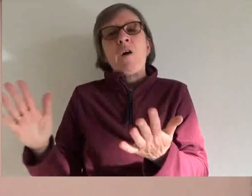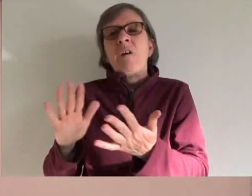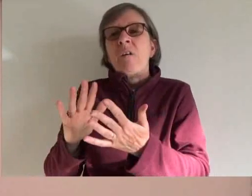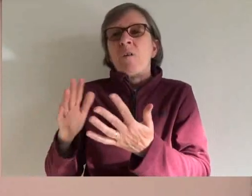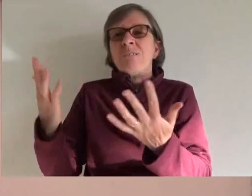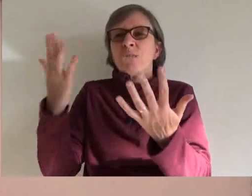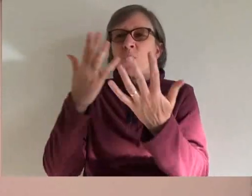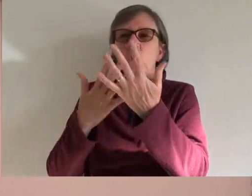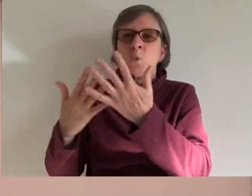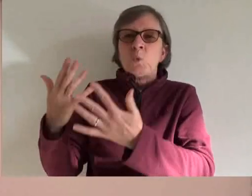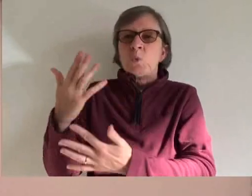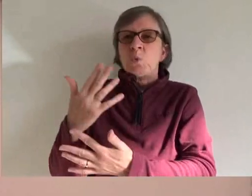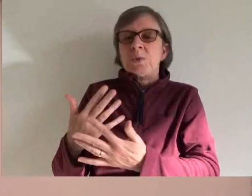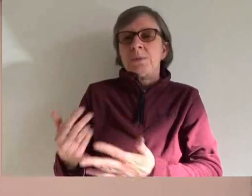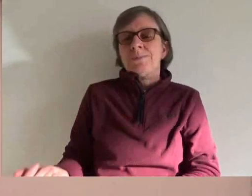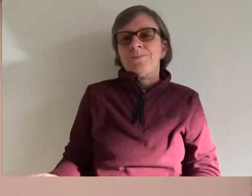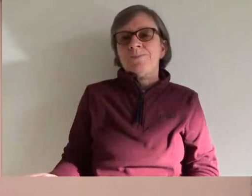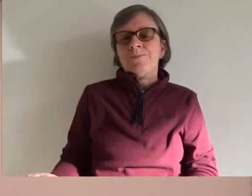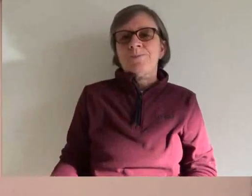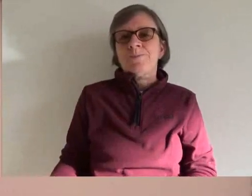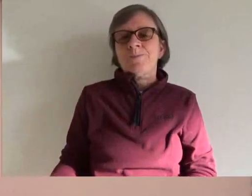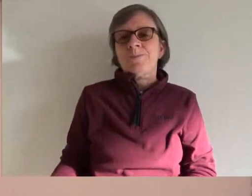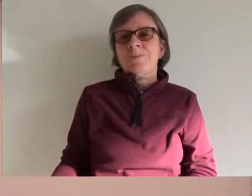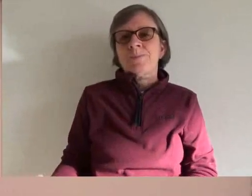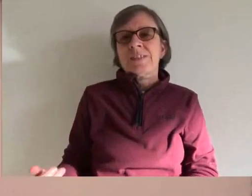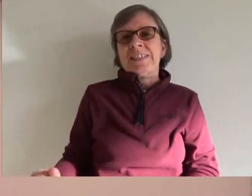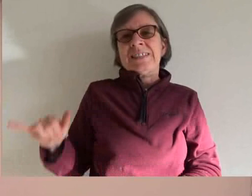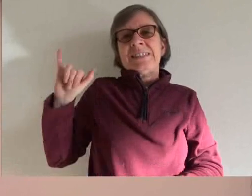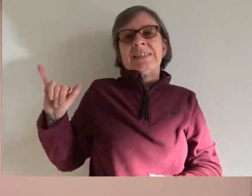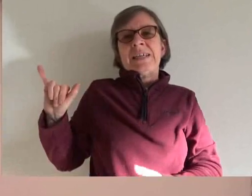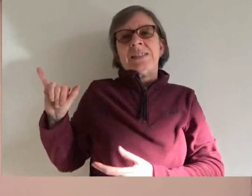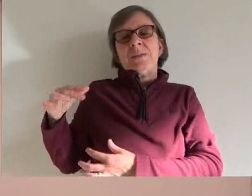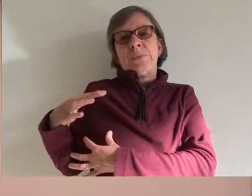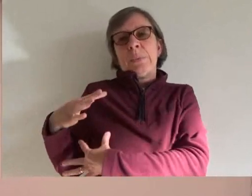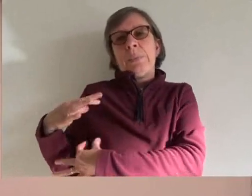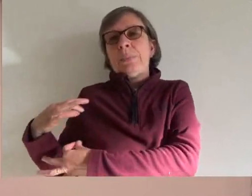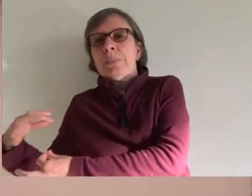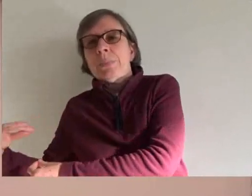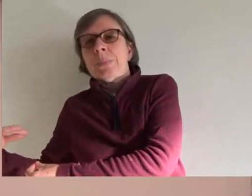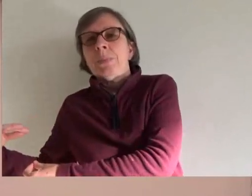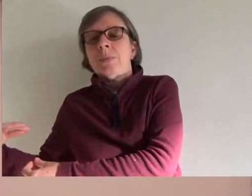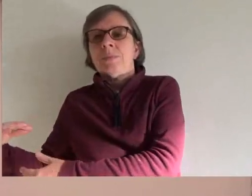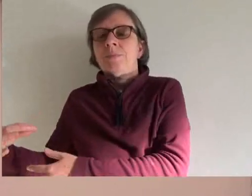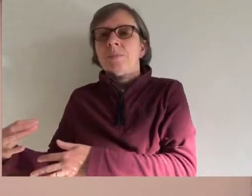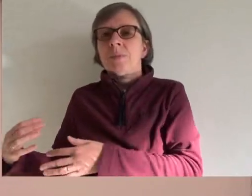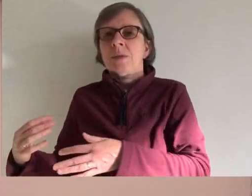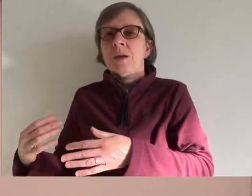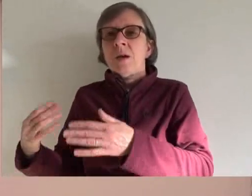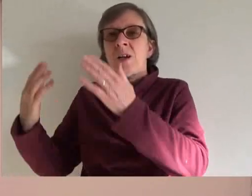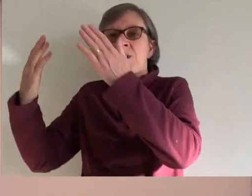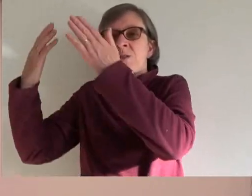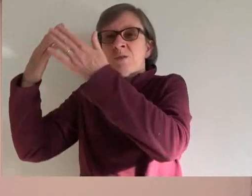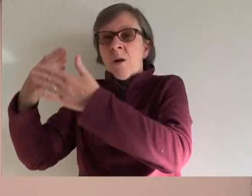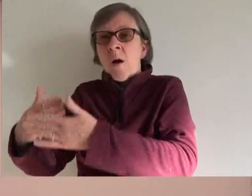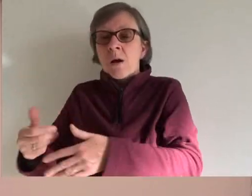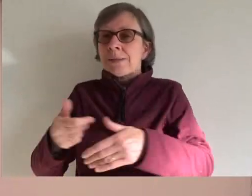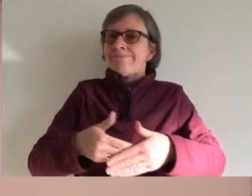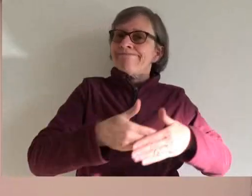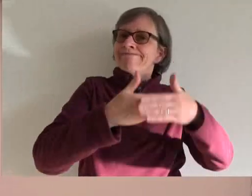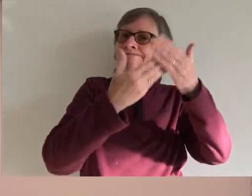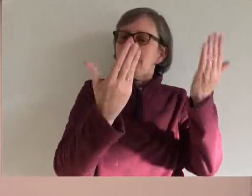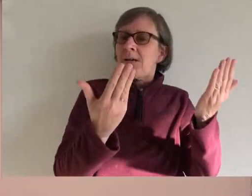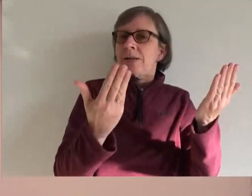Satan. It's that old story, isn't it, of good and evil, of light and dark.